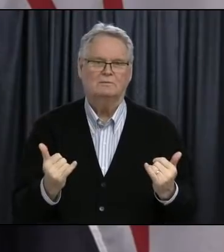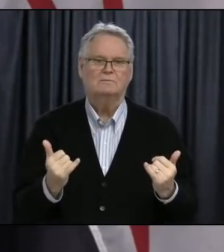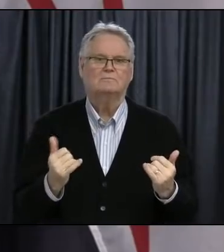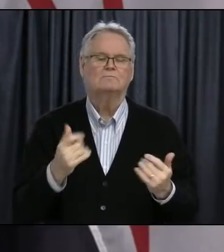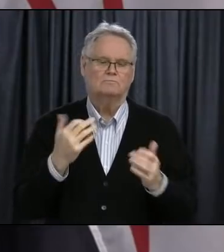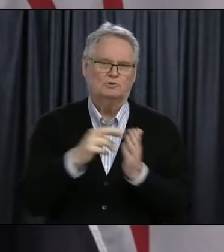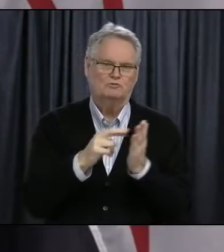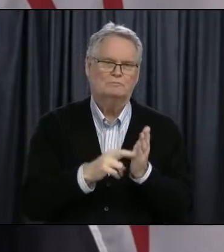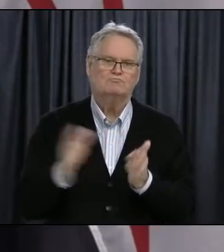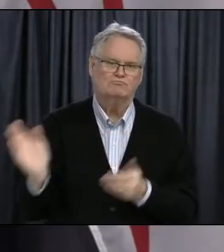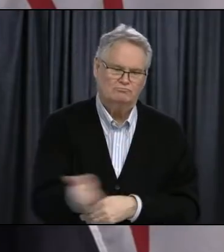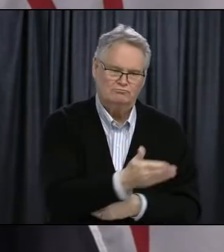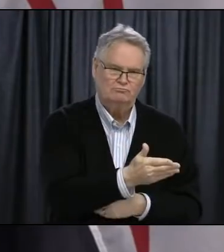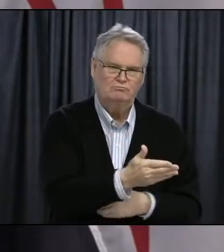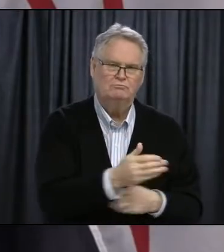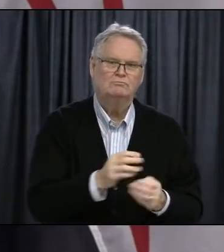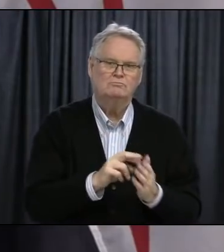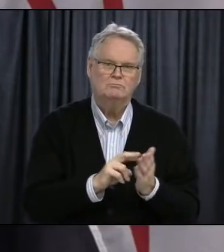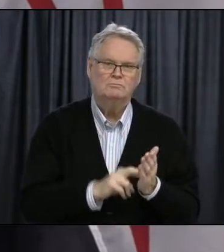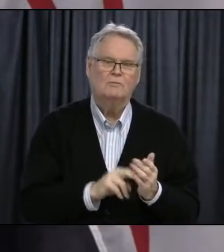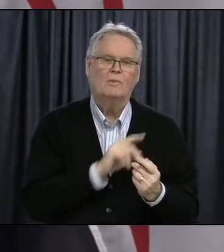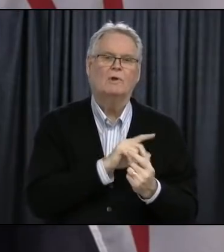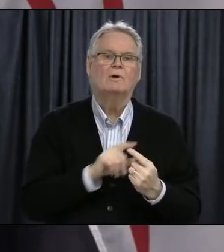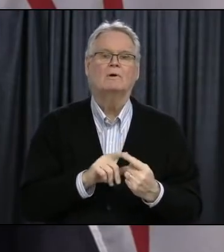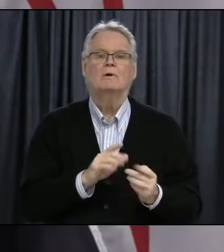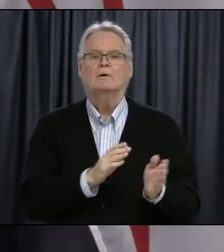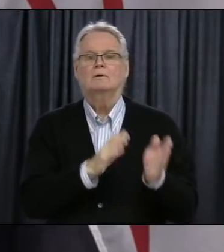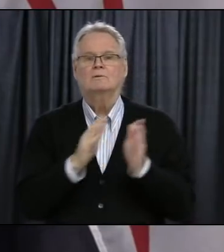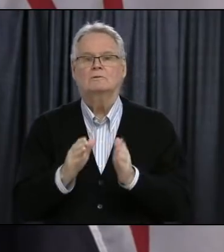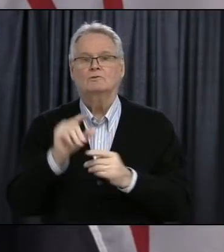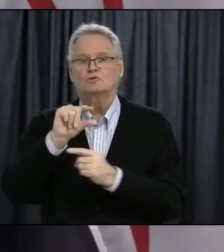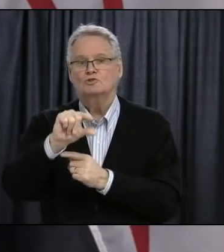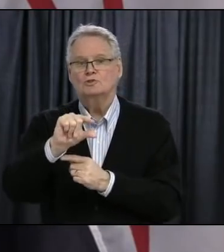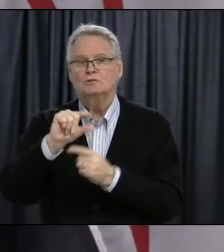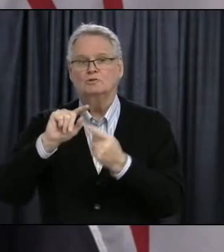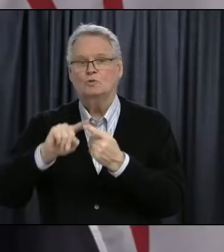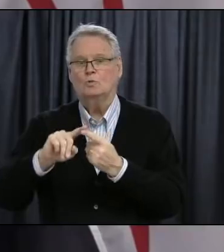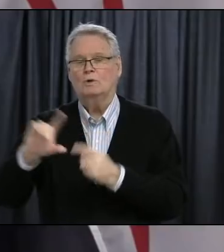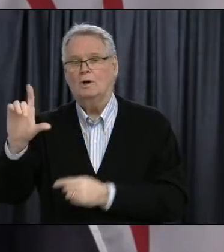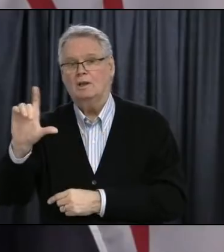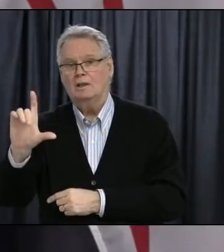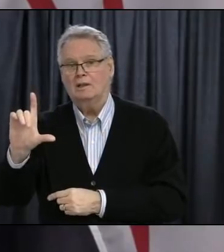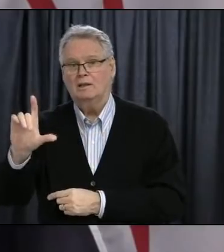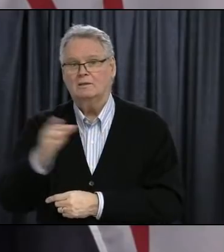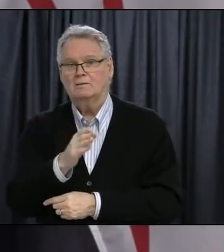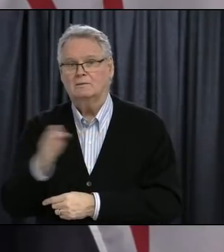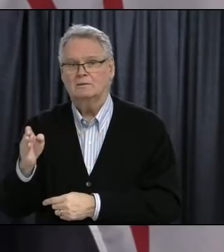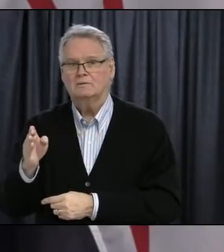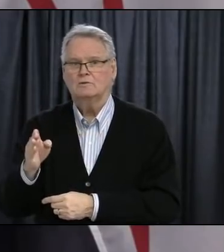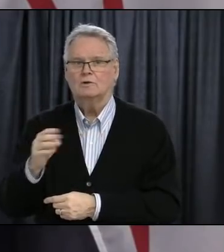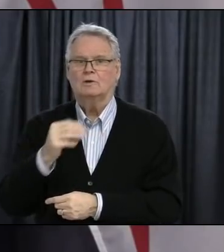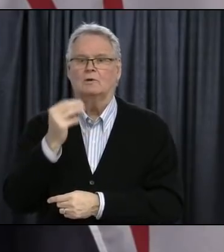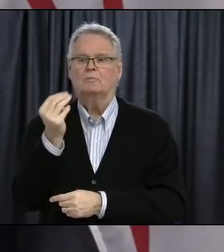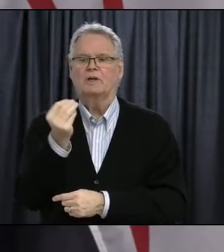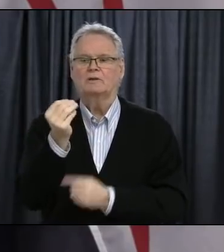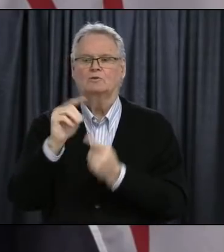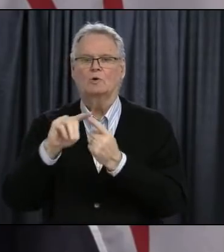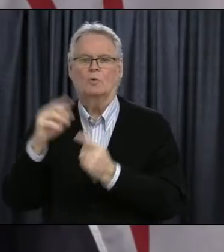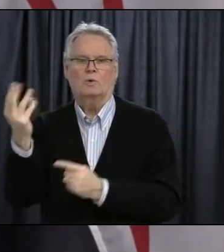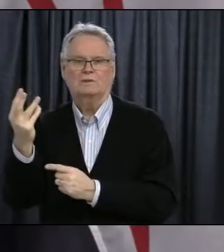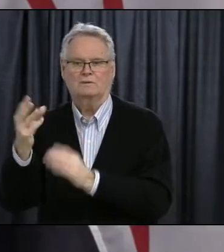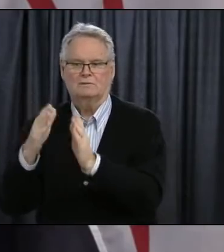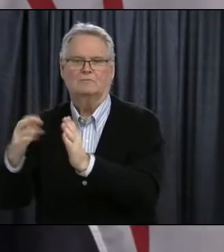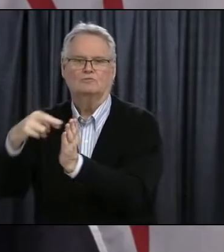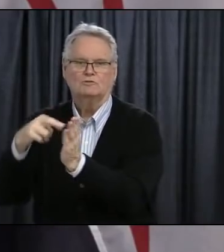names G to L, you can pre-register Monday to Wednesday. And for last names starting with M to Z, you can